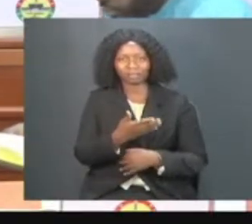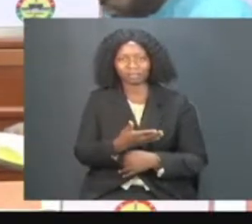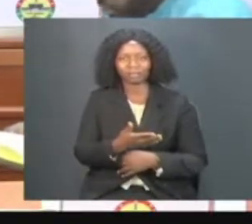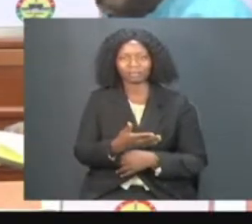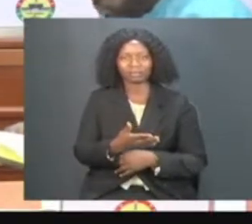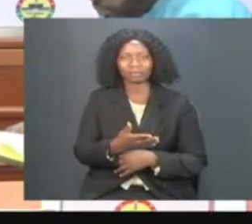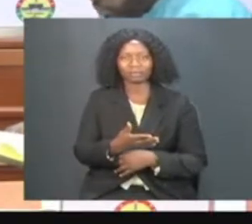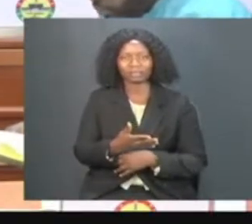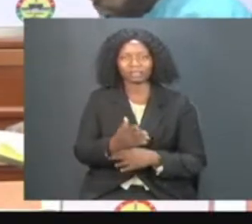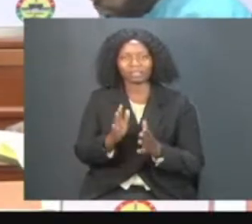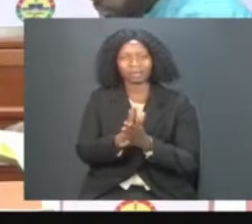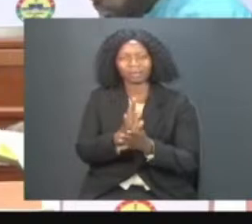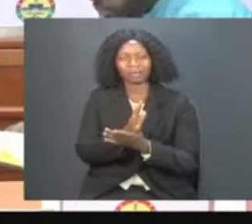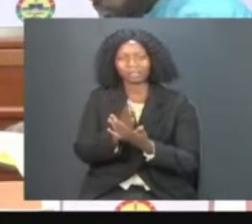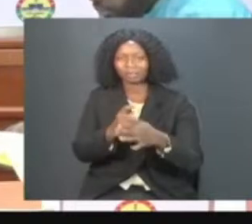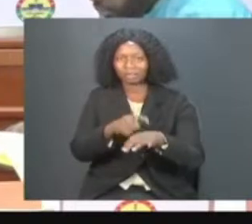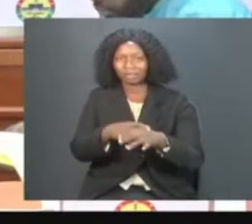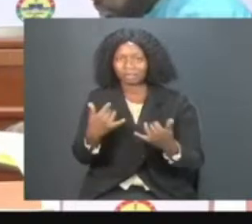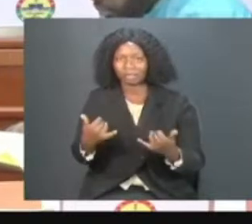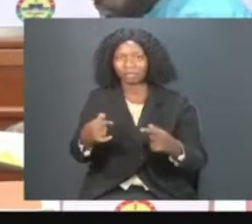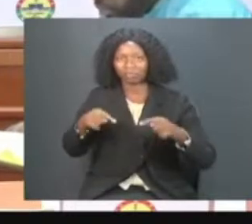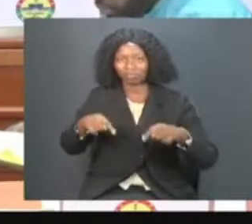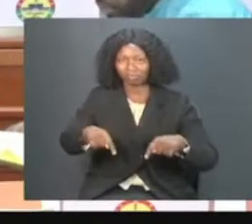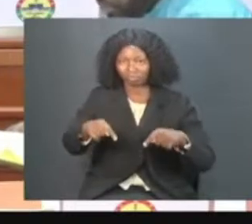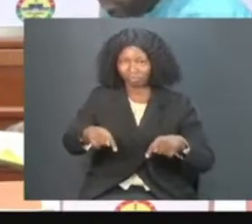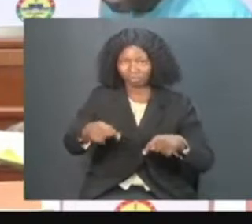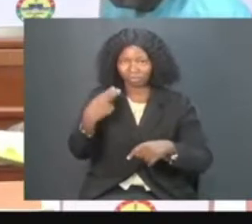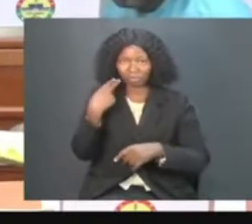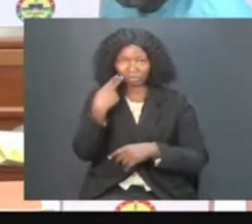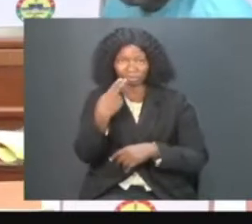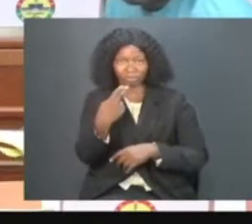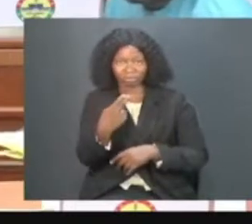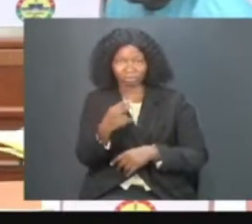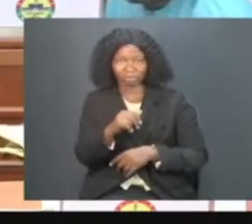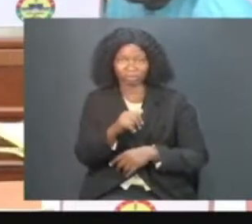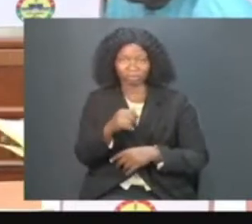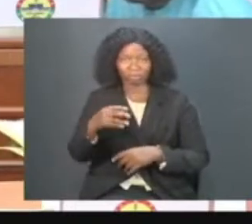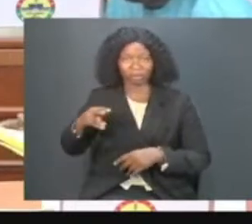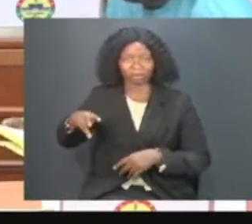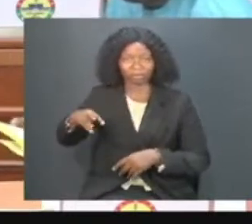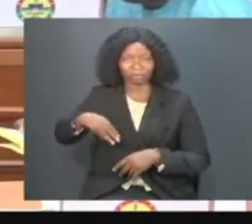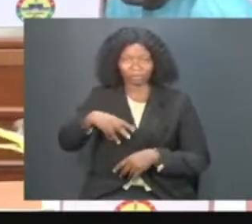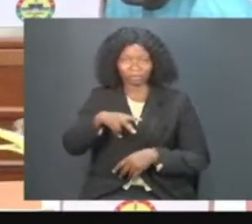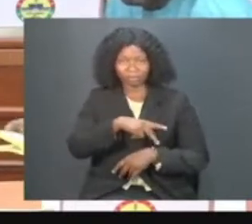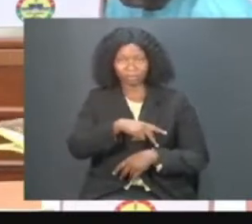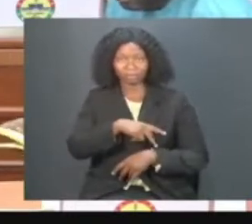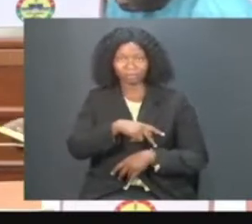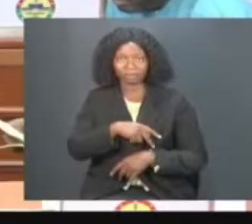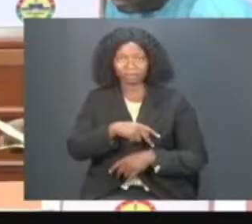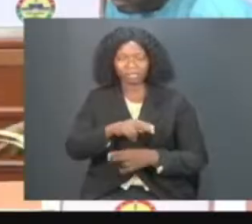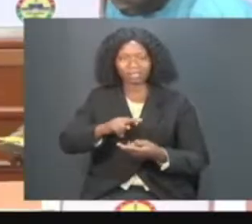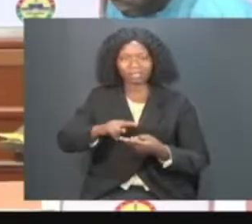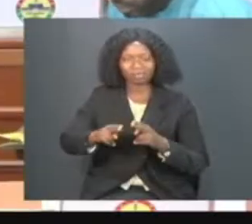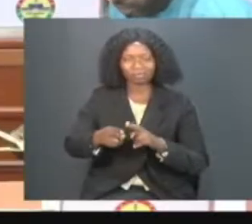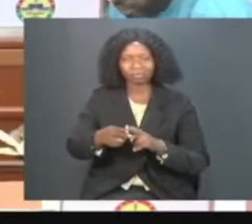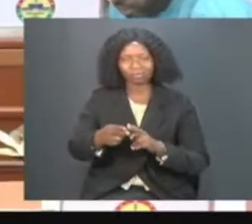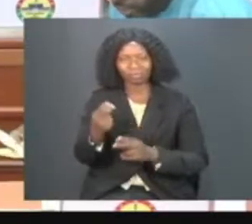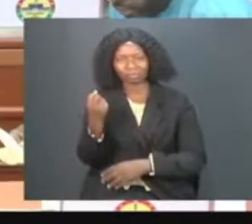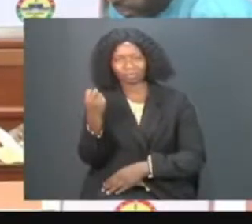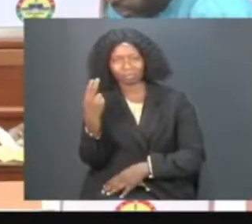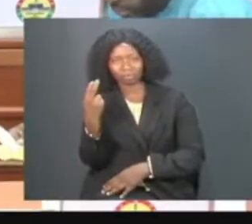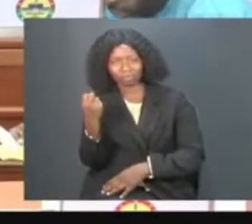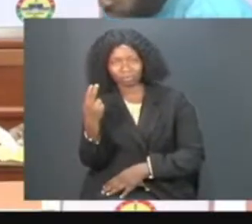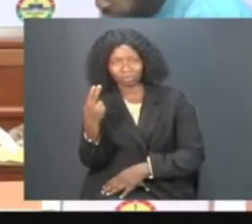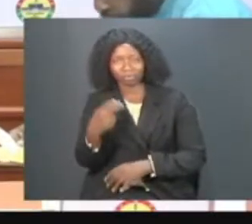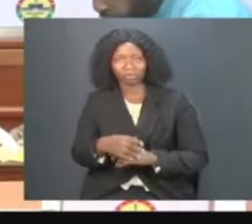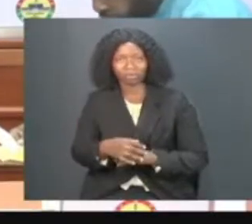some time. And today I saw the Honorable Collins Dowda here. Again, item 12,